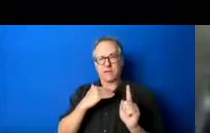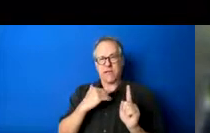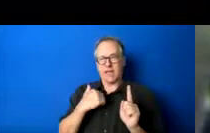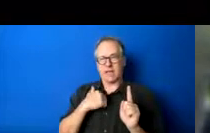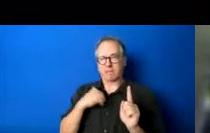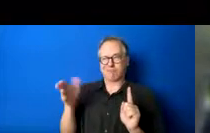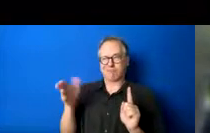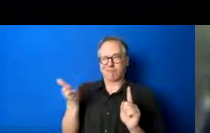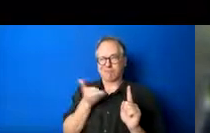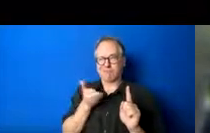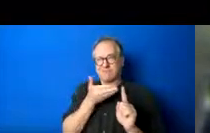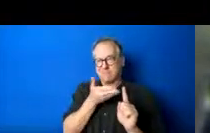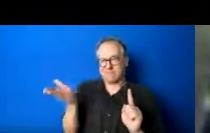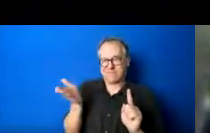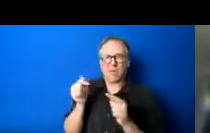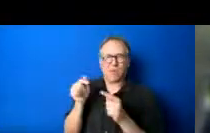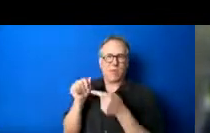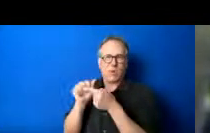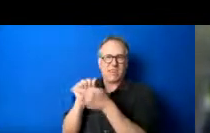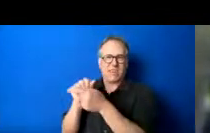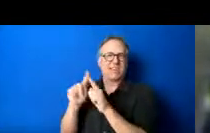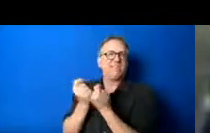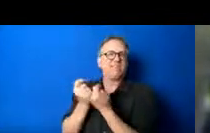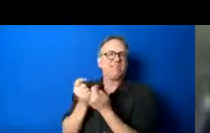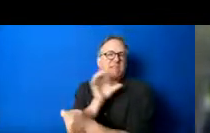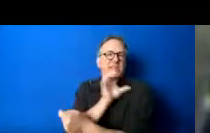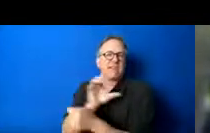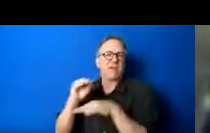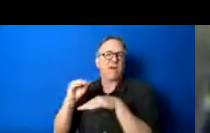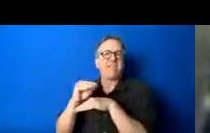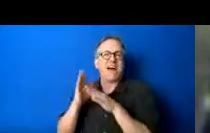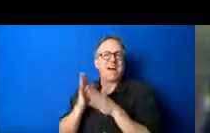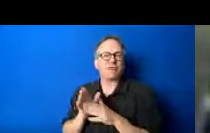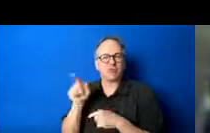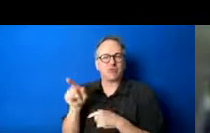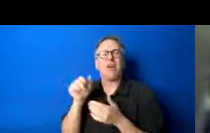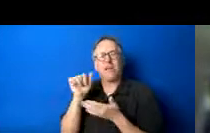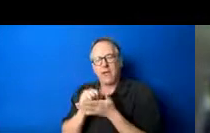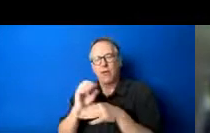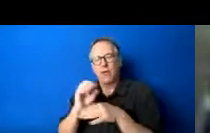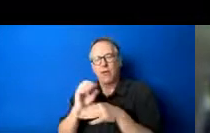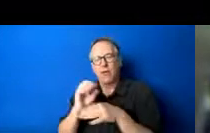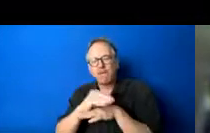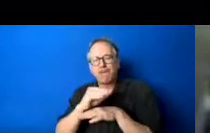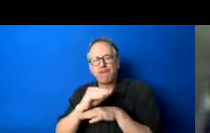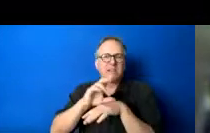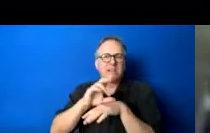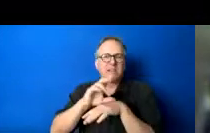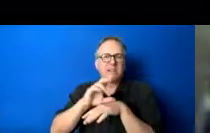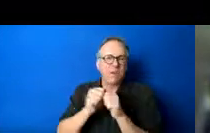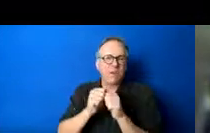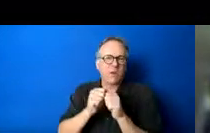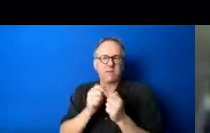the end, and we can connect them with that team of clinical advisors to consult or advise on a case.